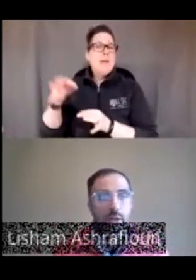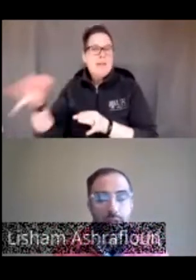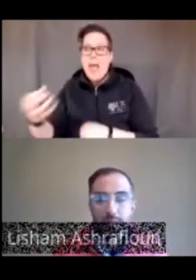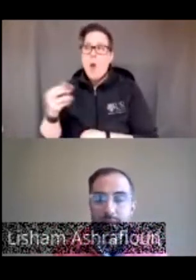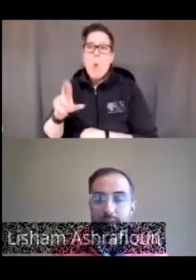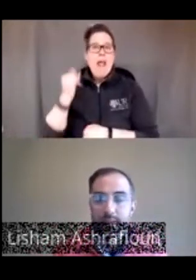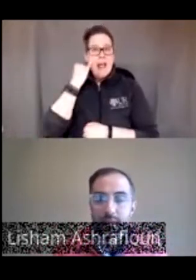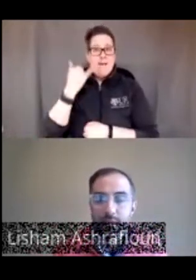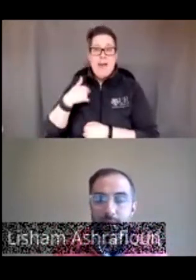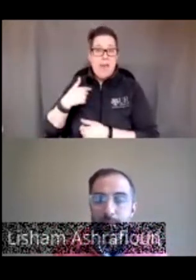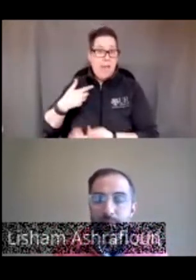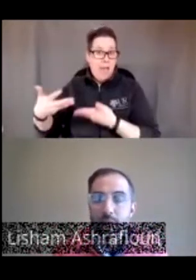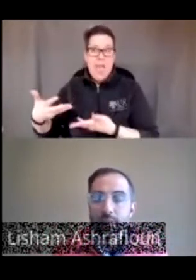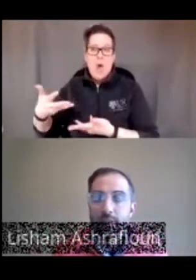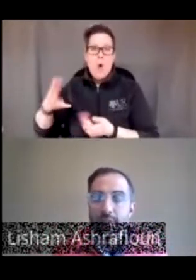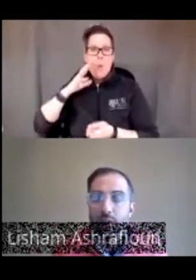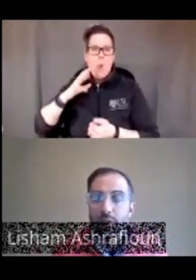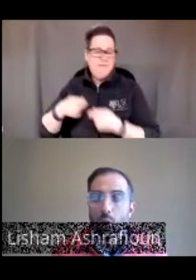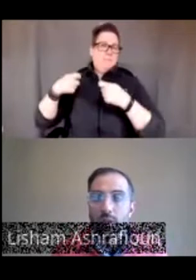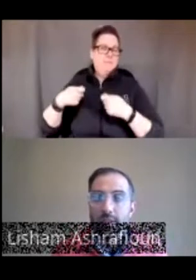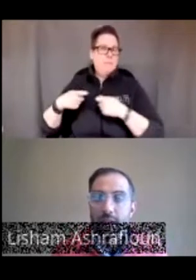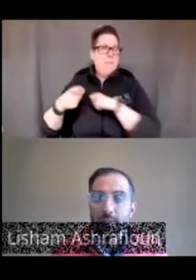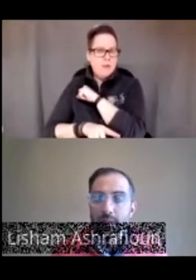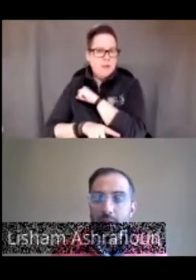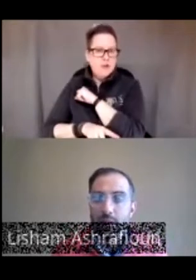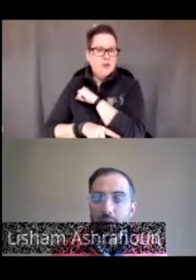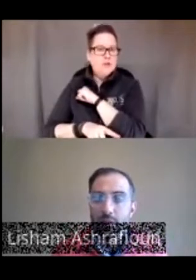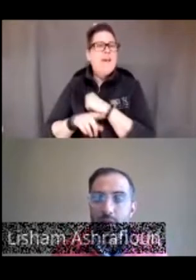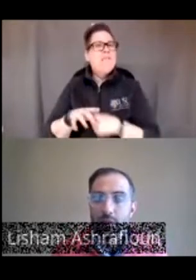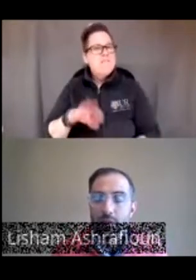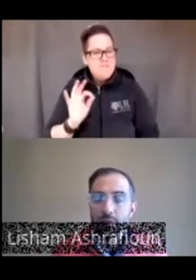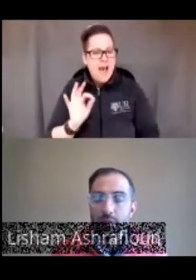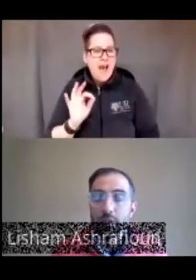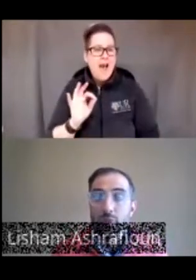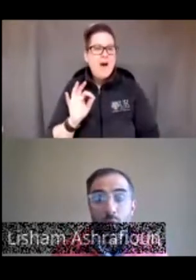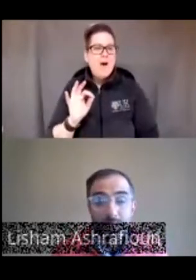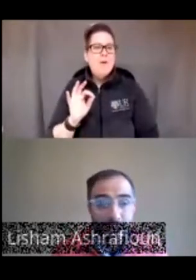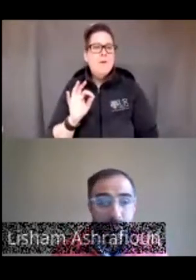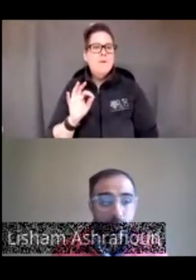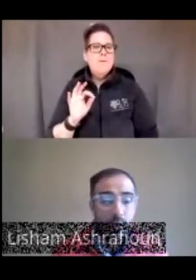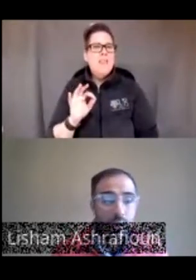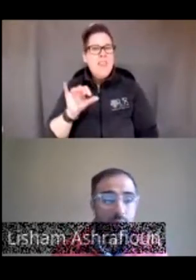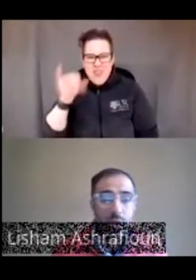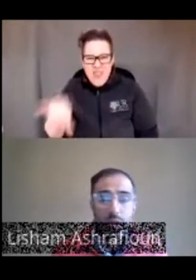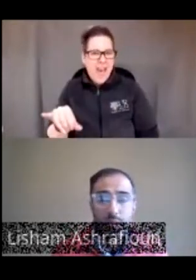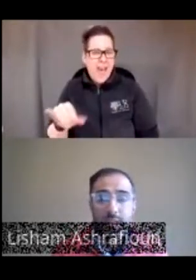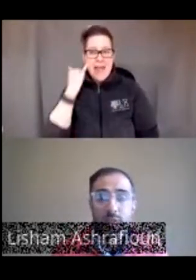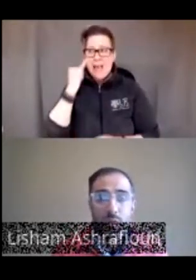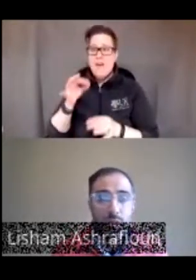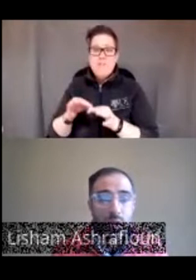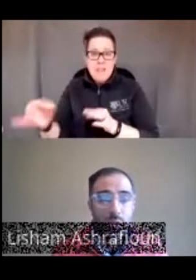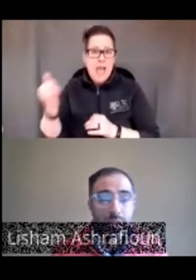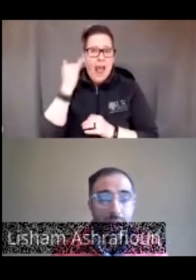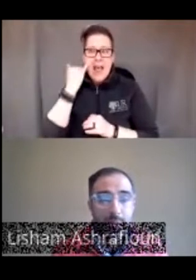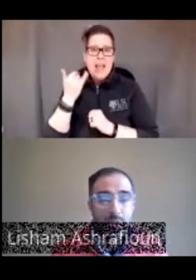with increasing intensity. And they found that the only times, these were the only times that were led